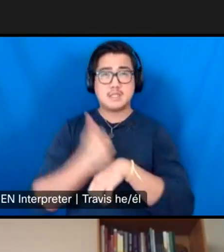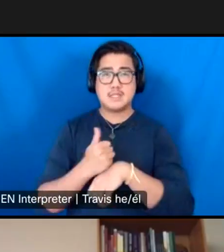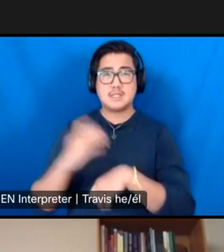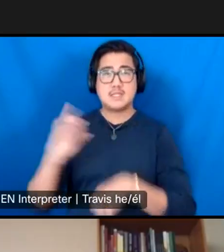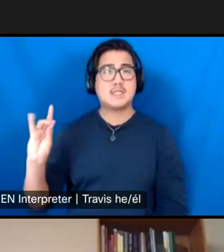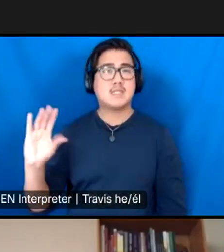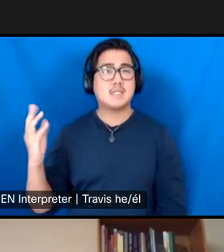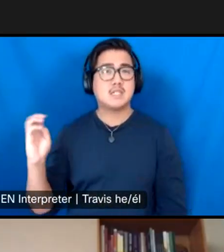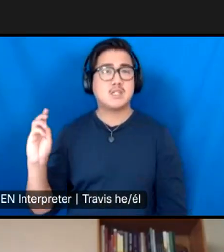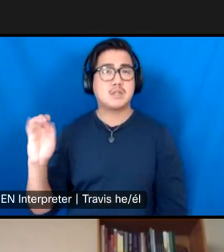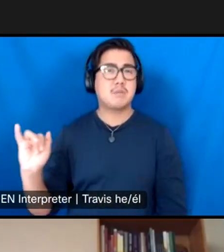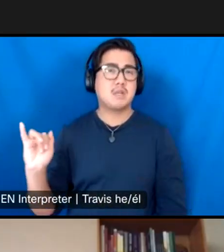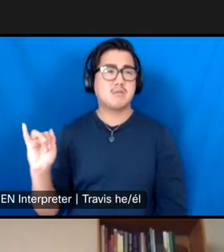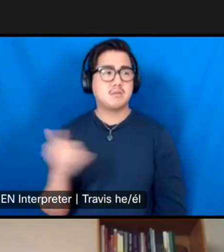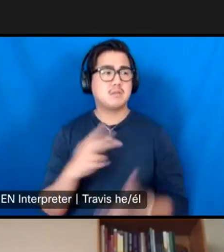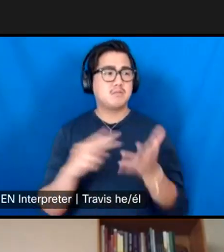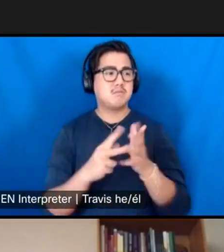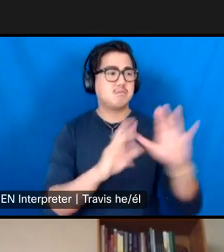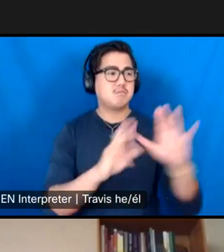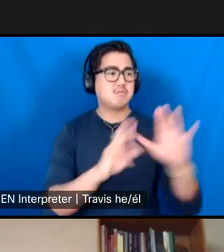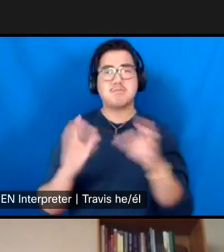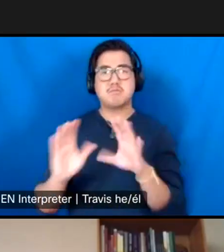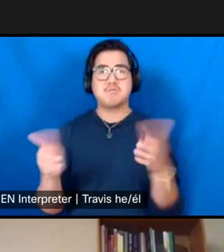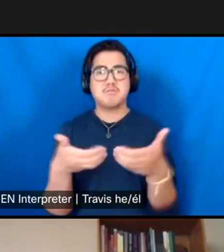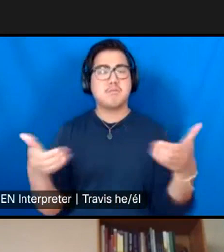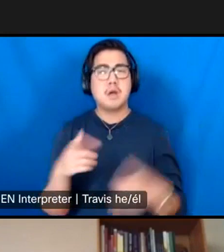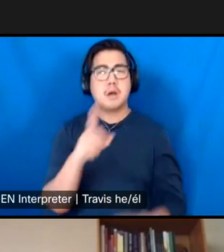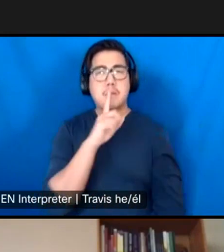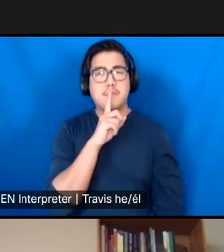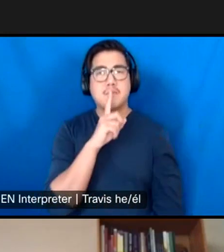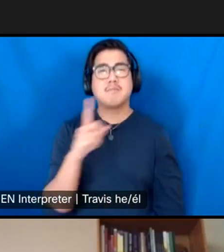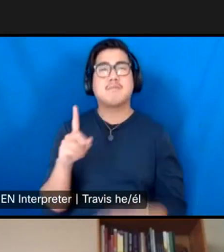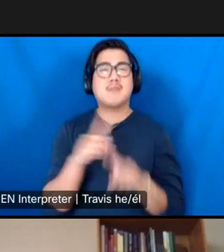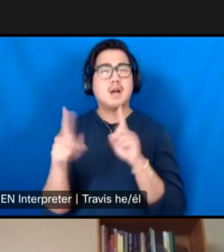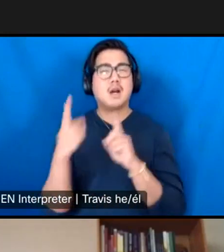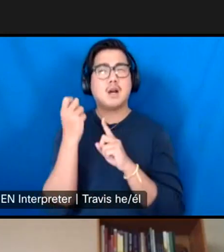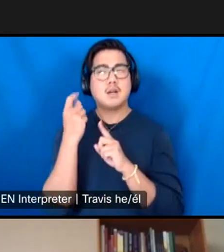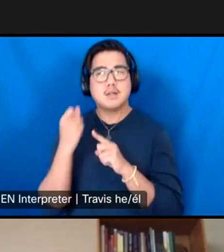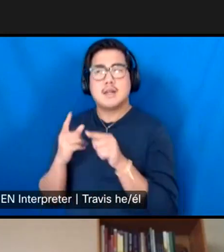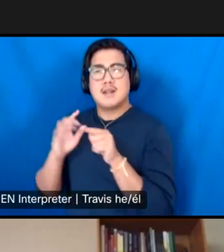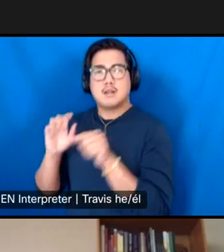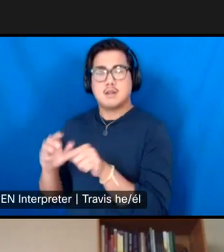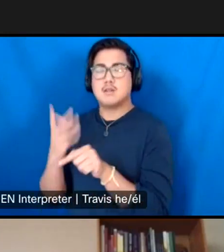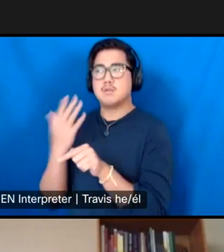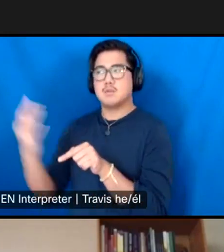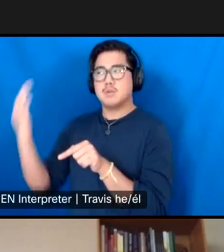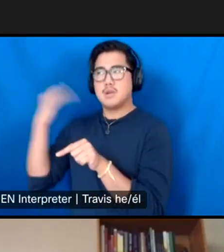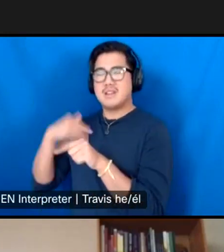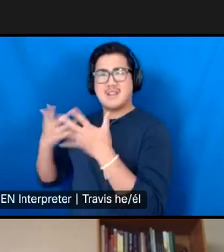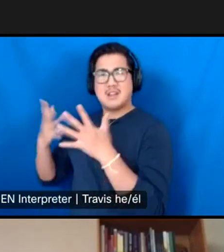We just have to find the name for it over here, even though we've been doing it here. I hope that makes sense. That's just my